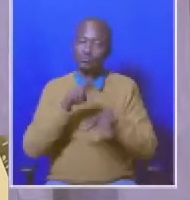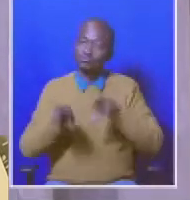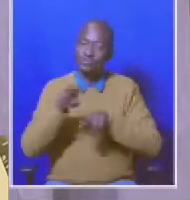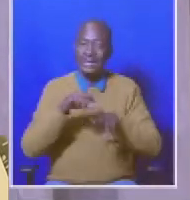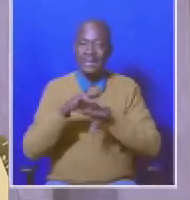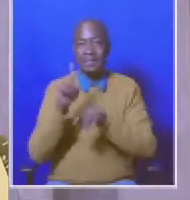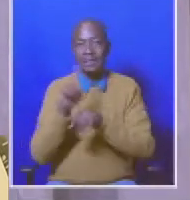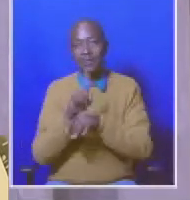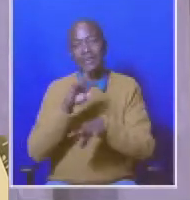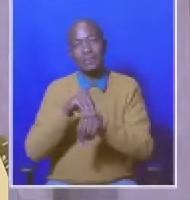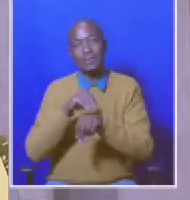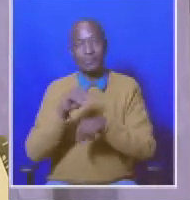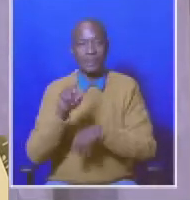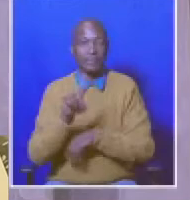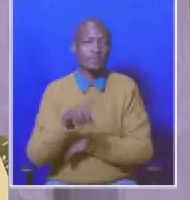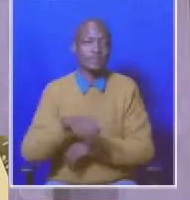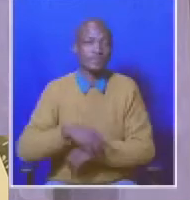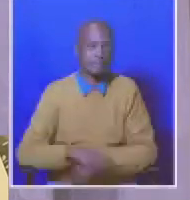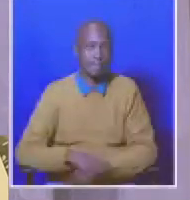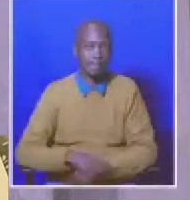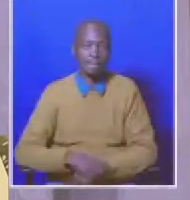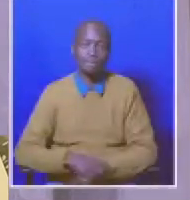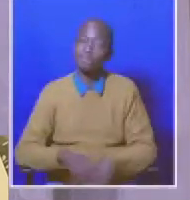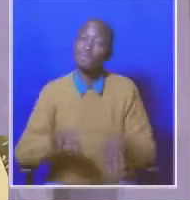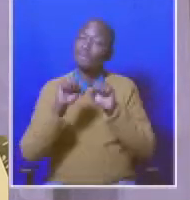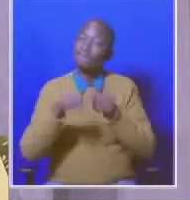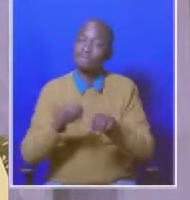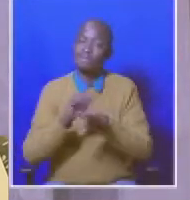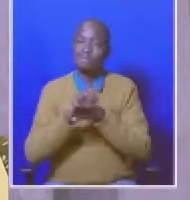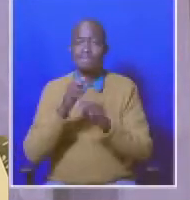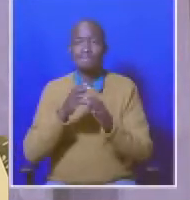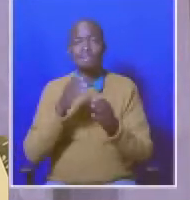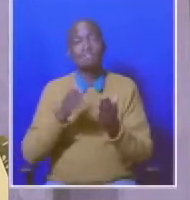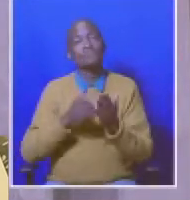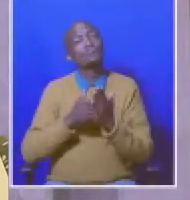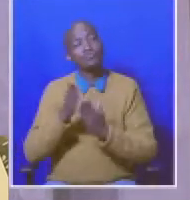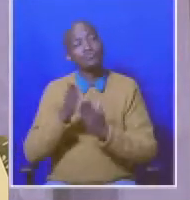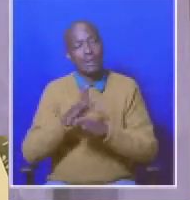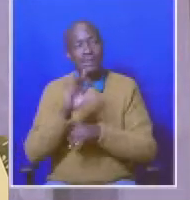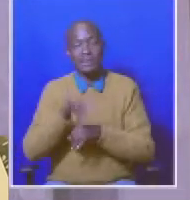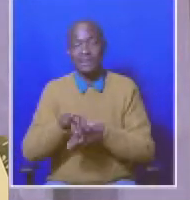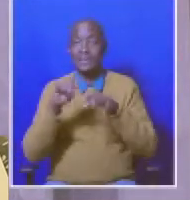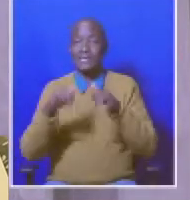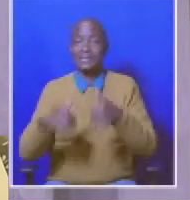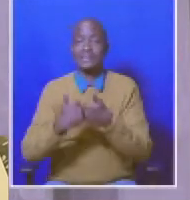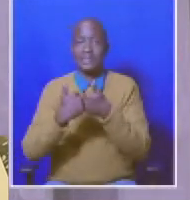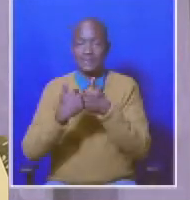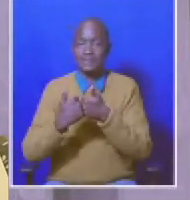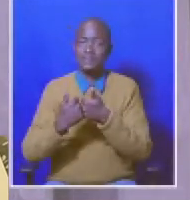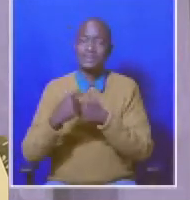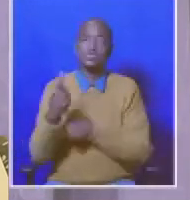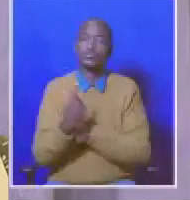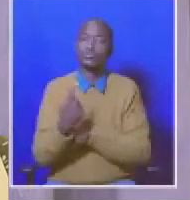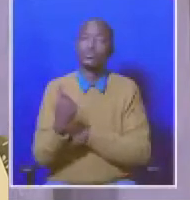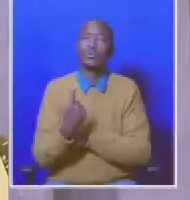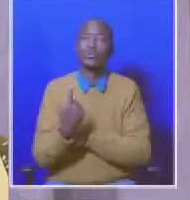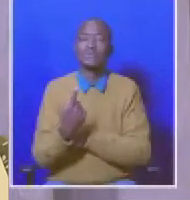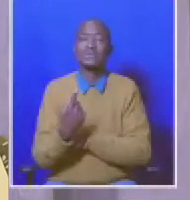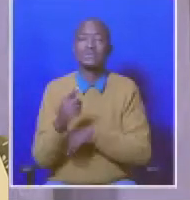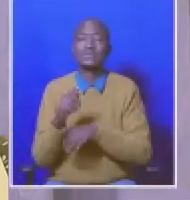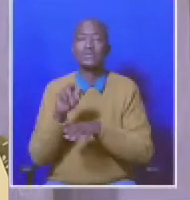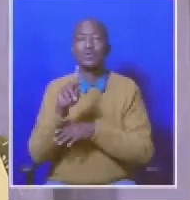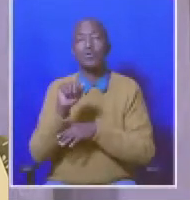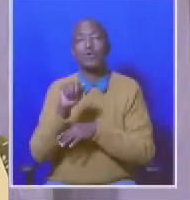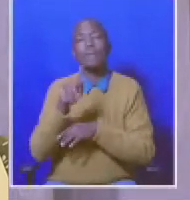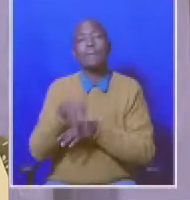is. And of course, you're quite right that the challenge is not only